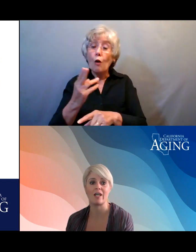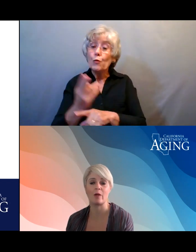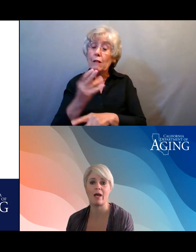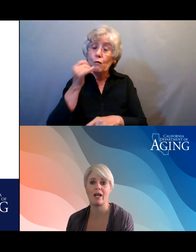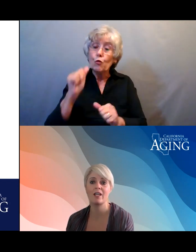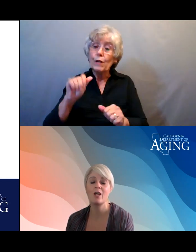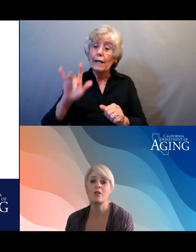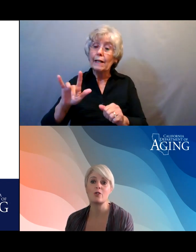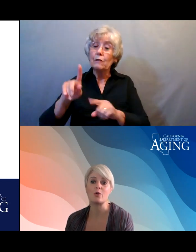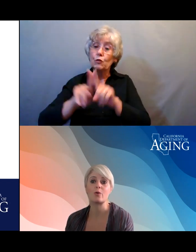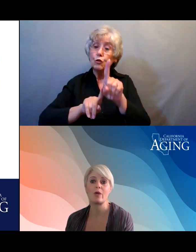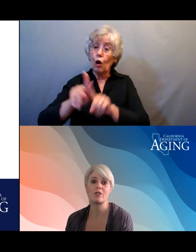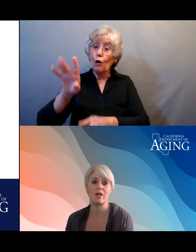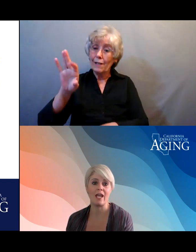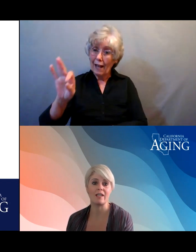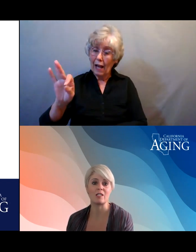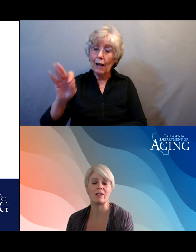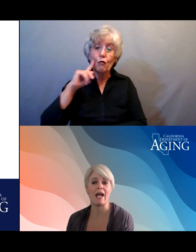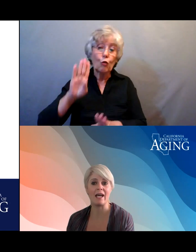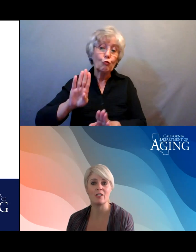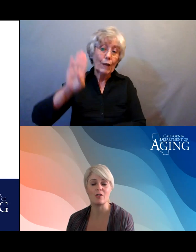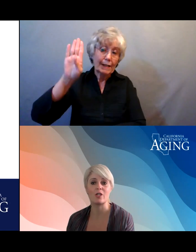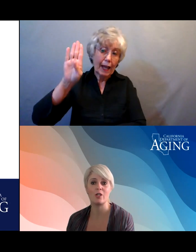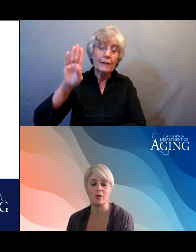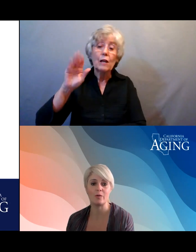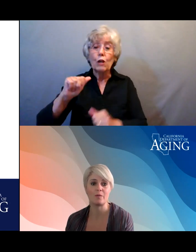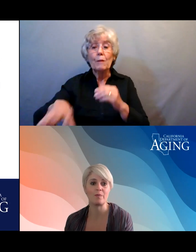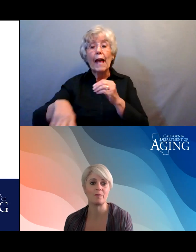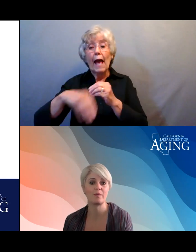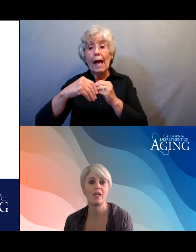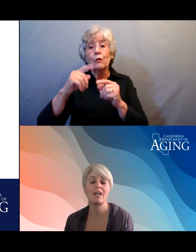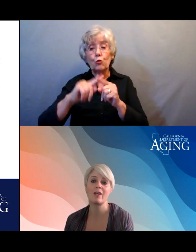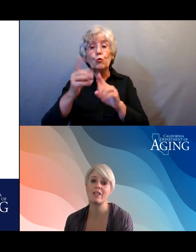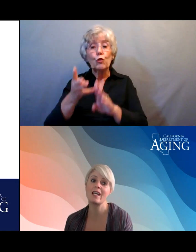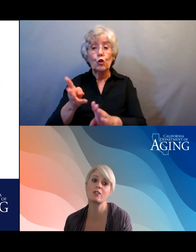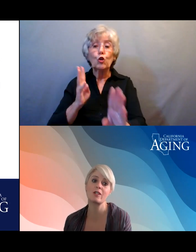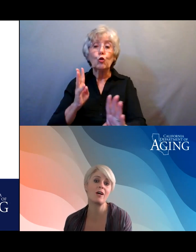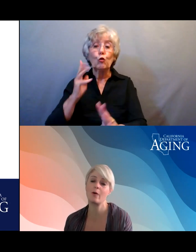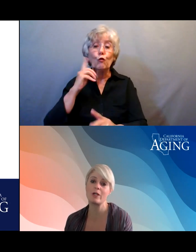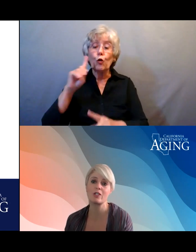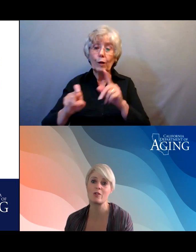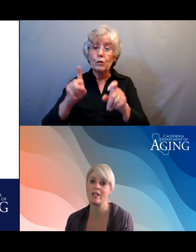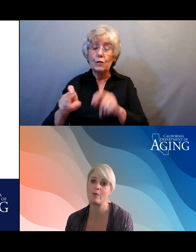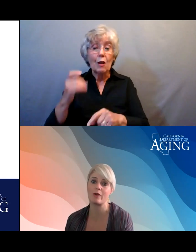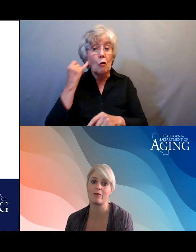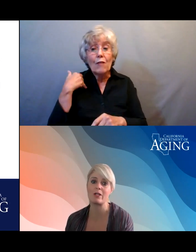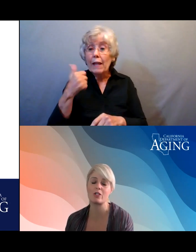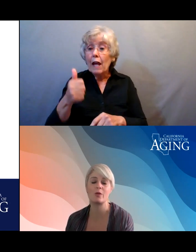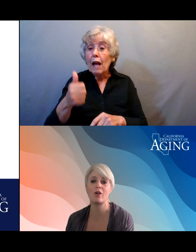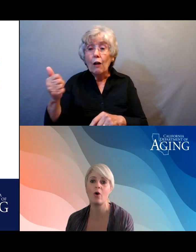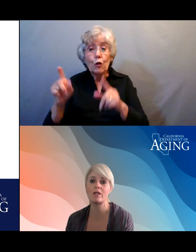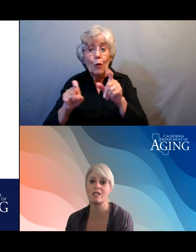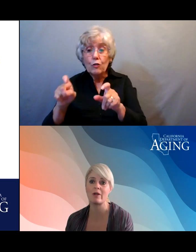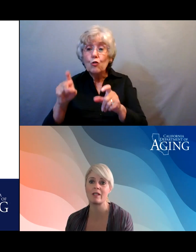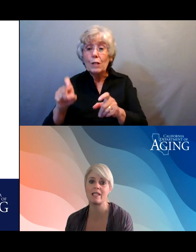on your dial pad to raise your hand and be added to the queue. If you have any extra questions or need any more information,